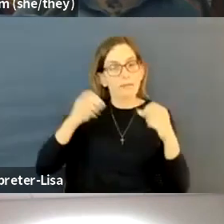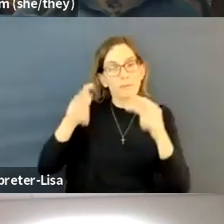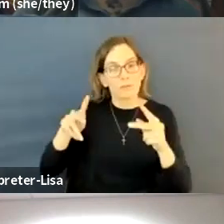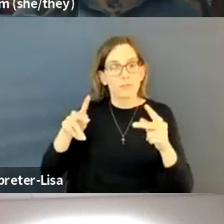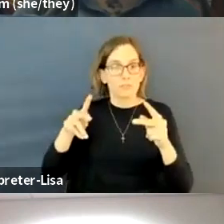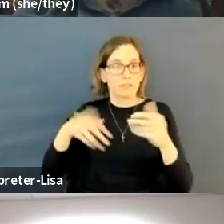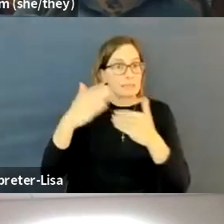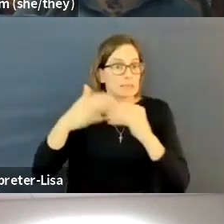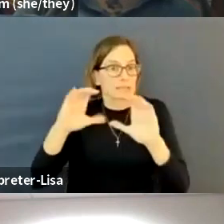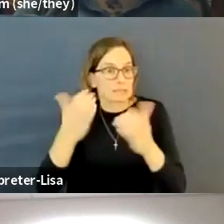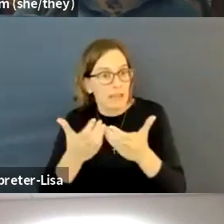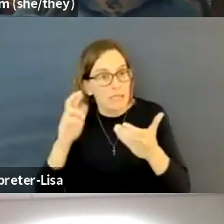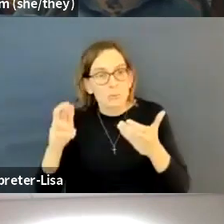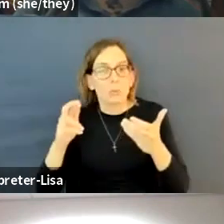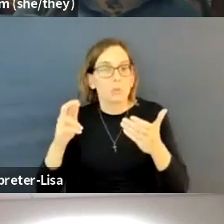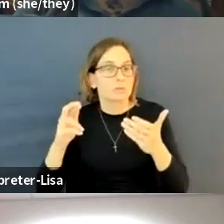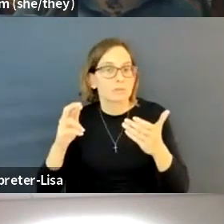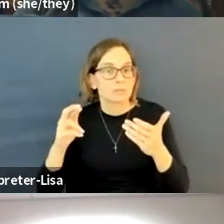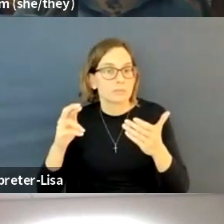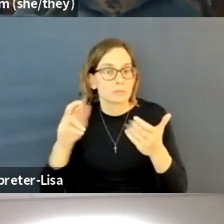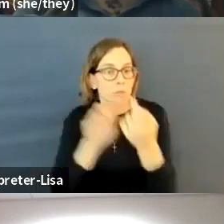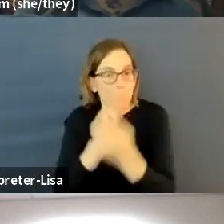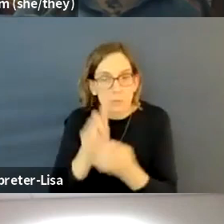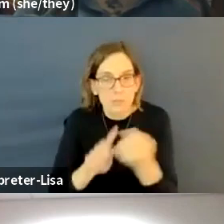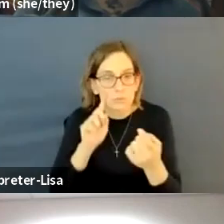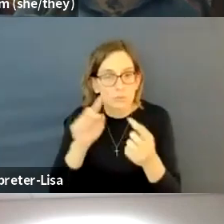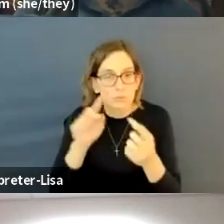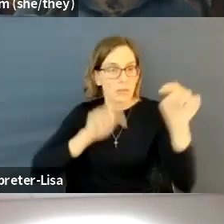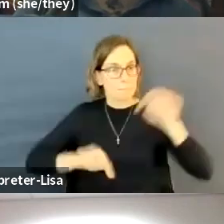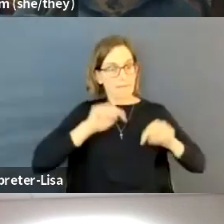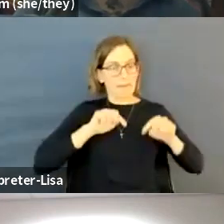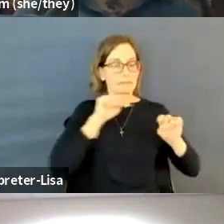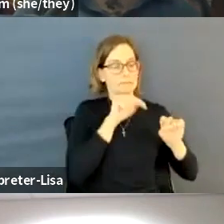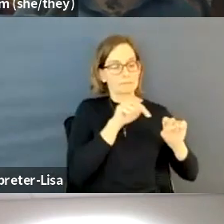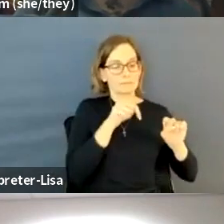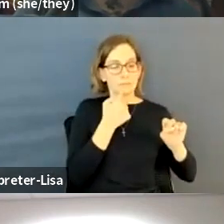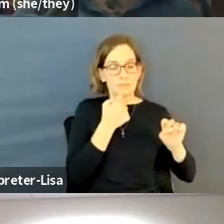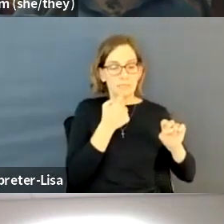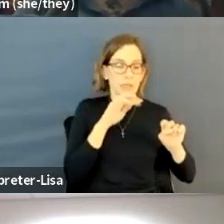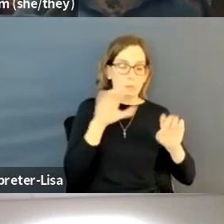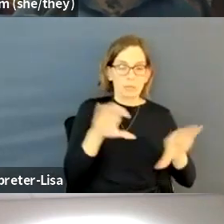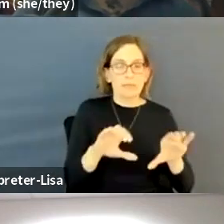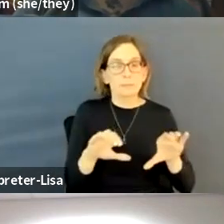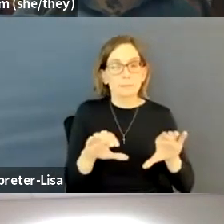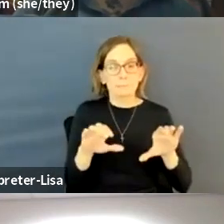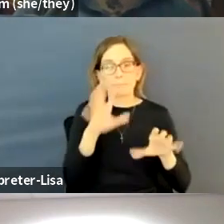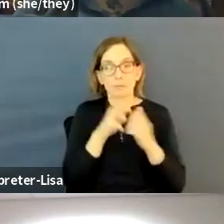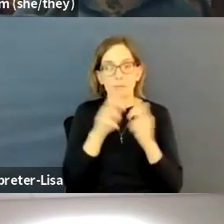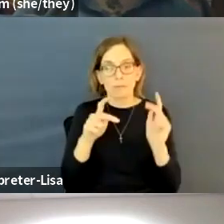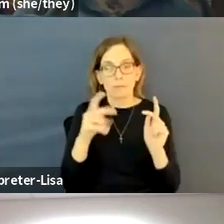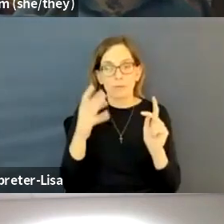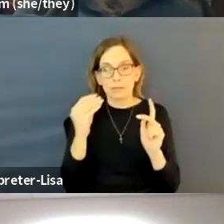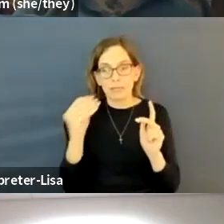even the next class to come back to something that was said or done, or to talk to people outside